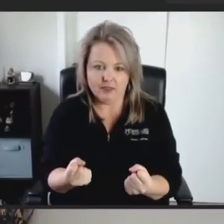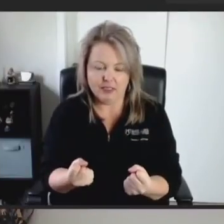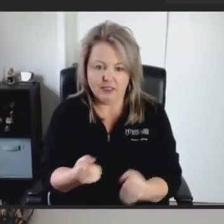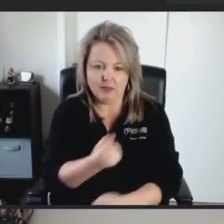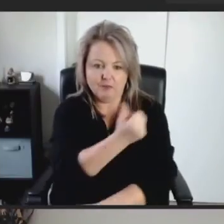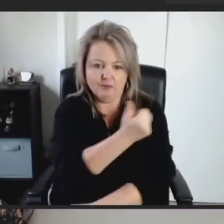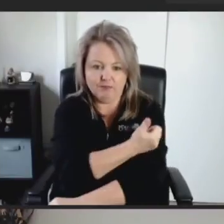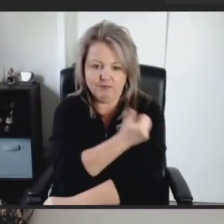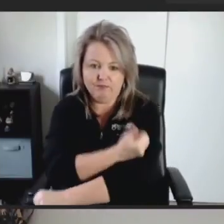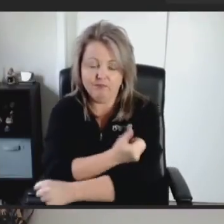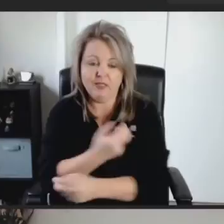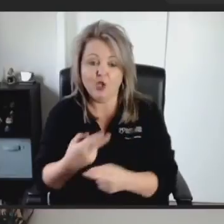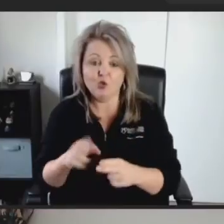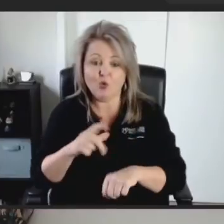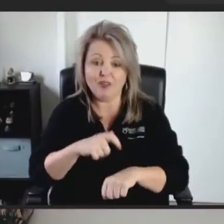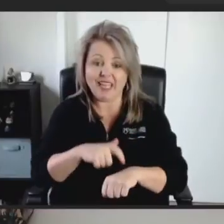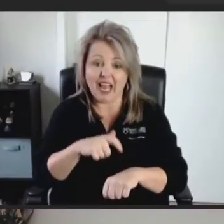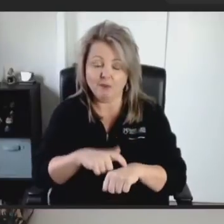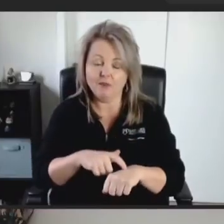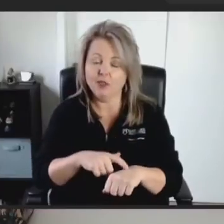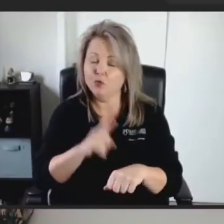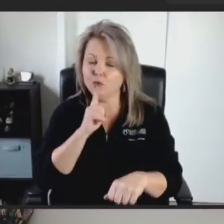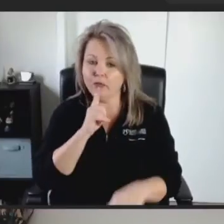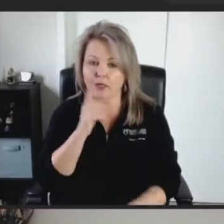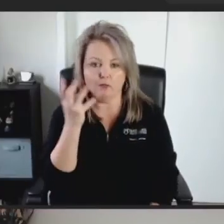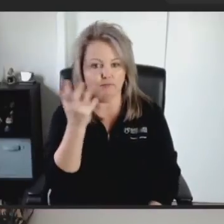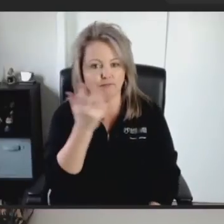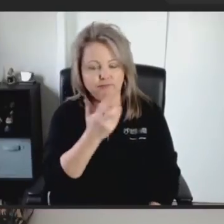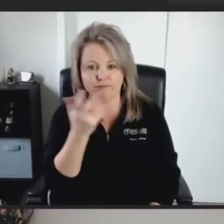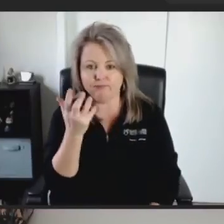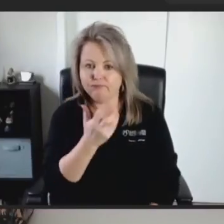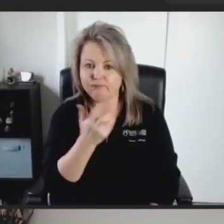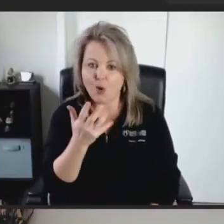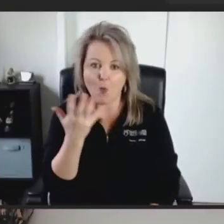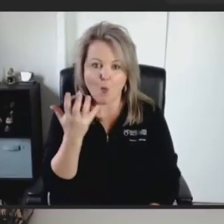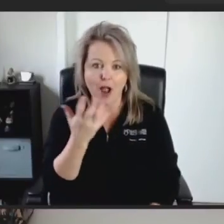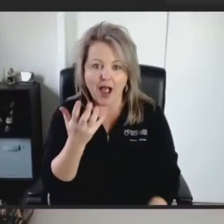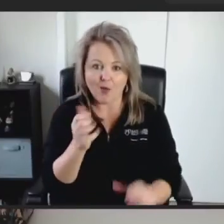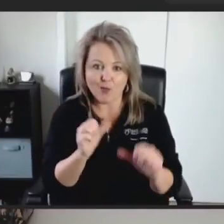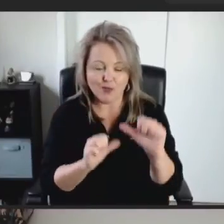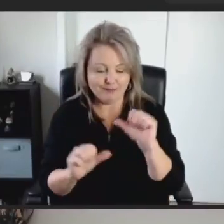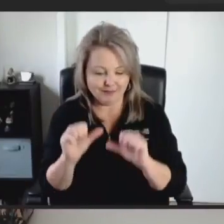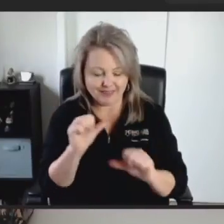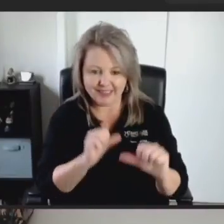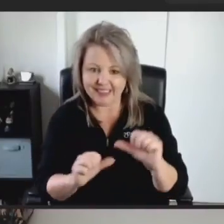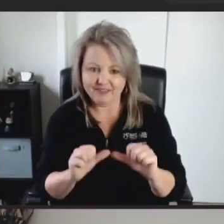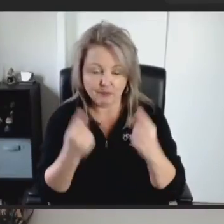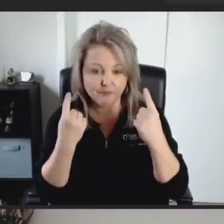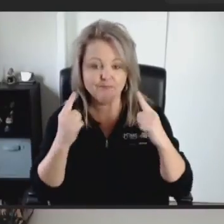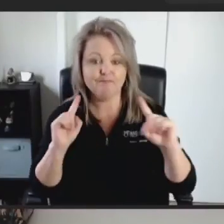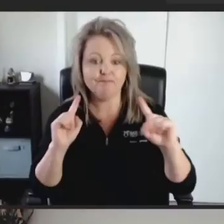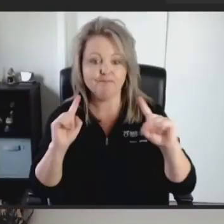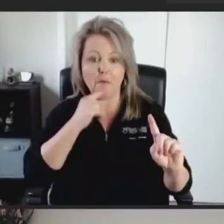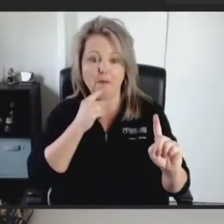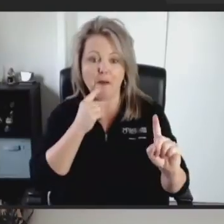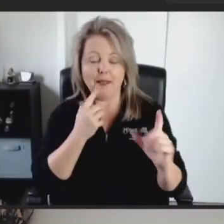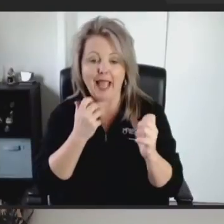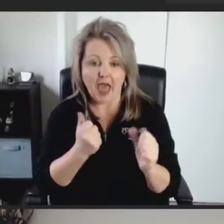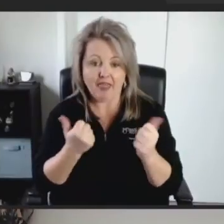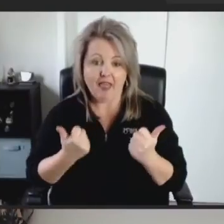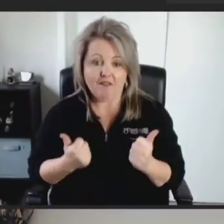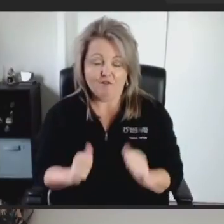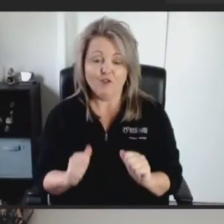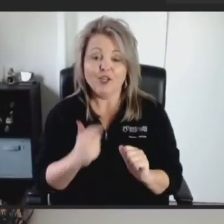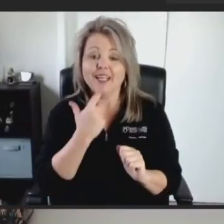time frame is an unheard of scientific achievement and public health effort. And as I said at the